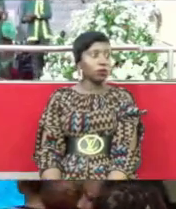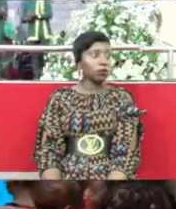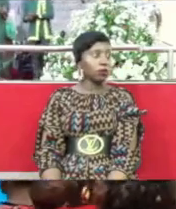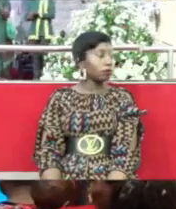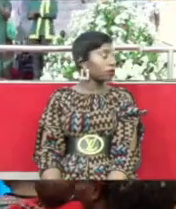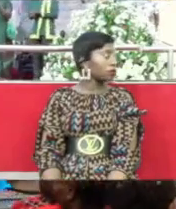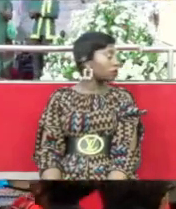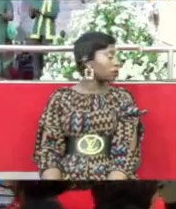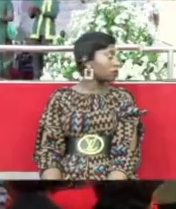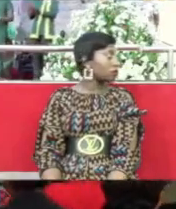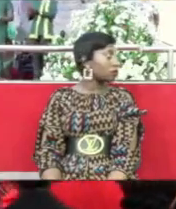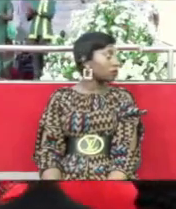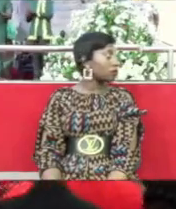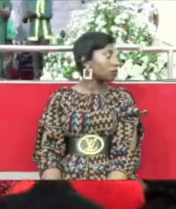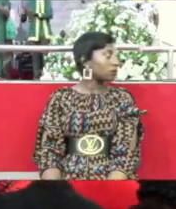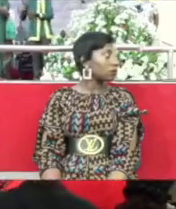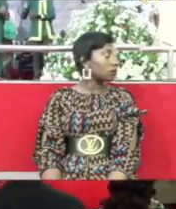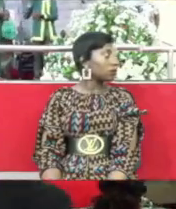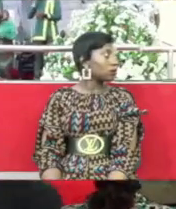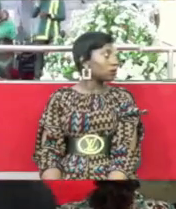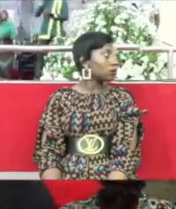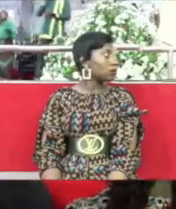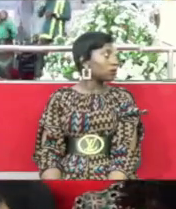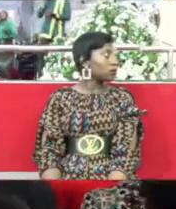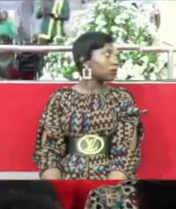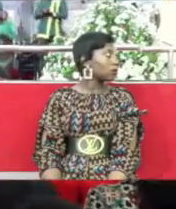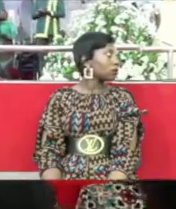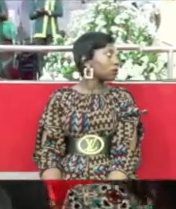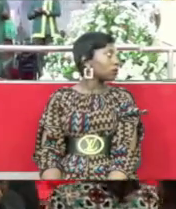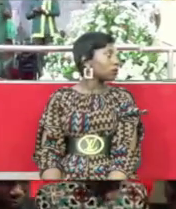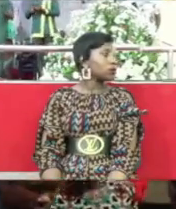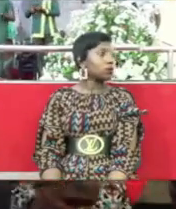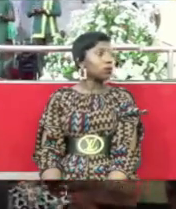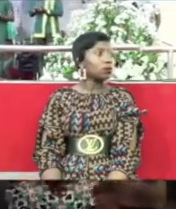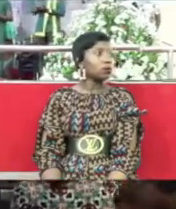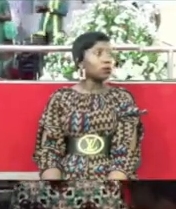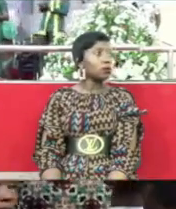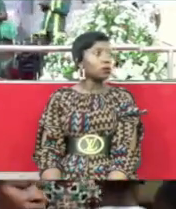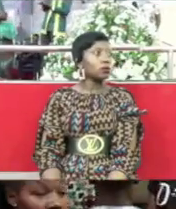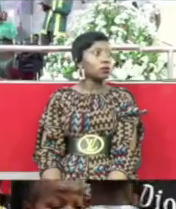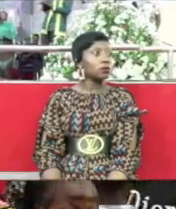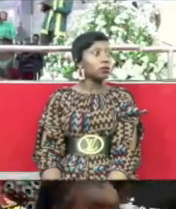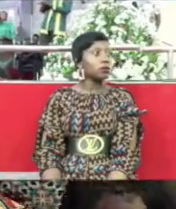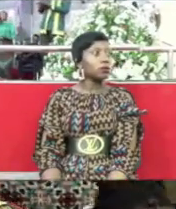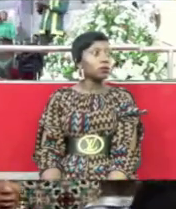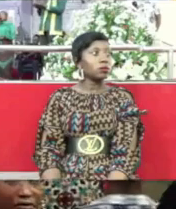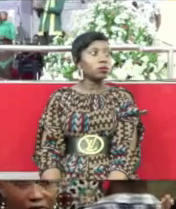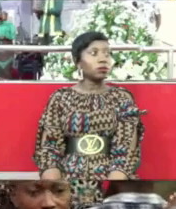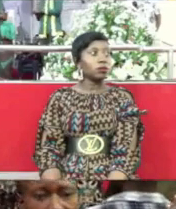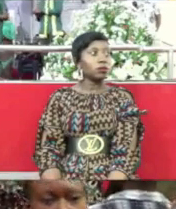the name of Jesus. In the name of Jesus. In the name of Jesus. Rakota